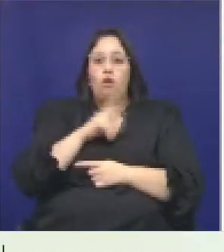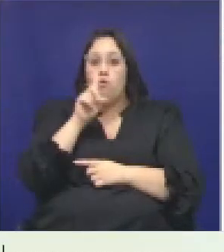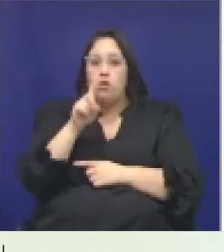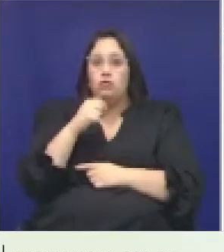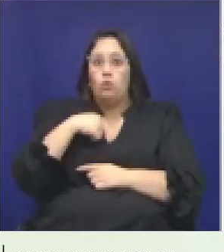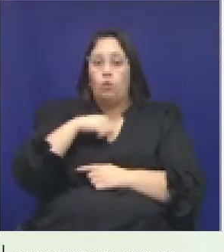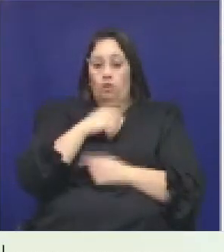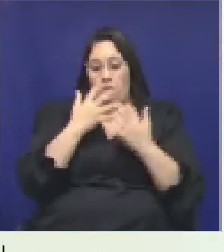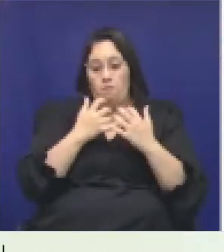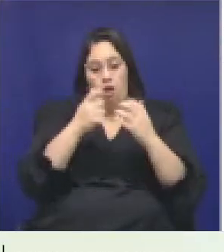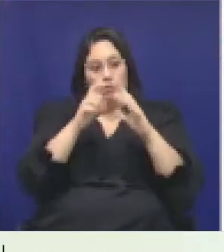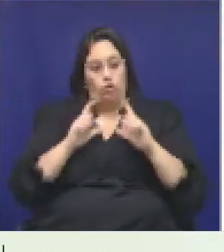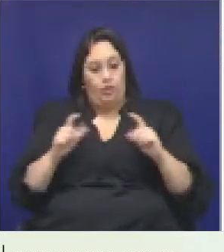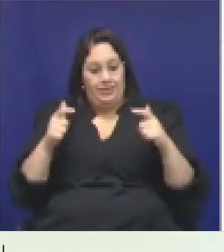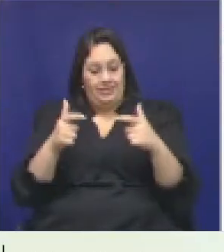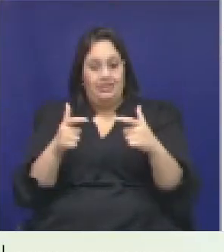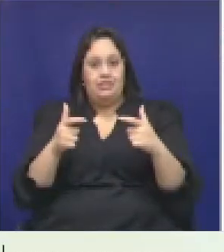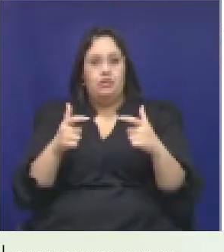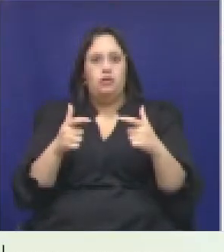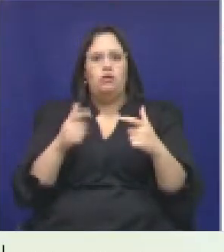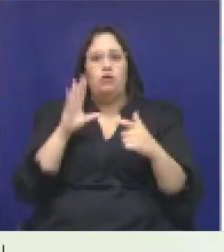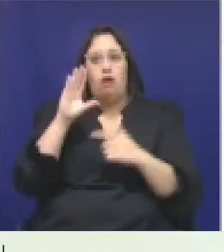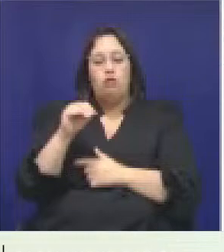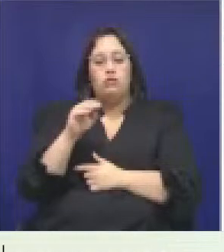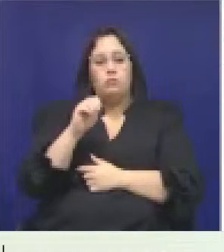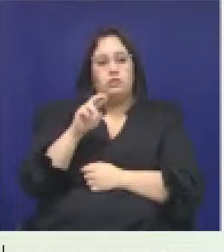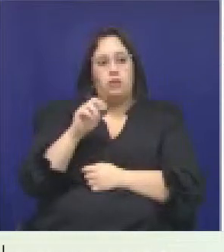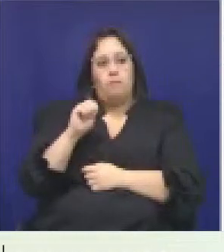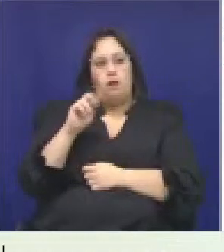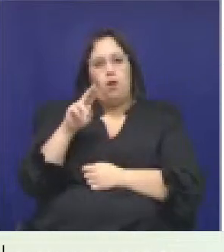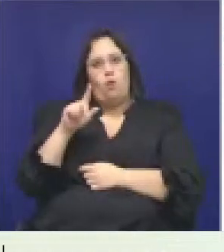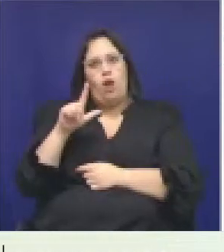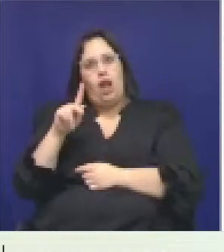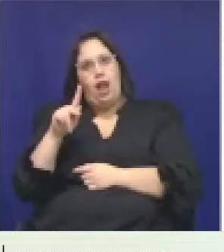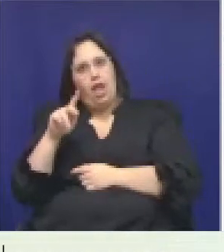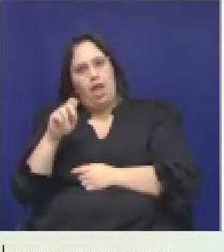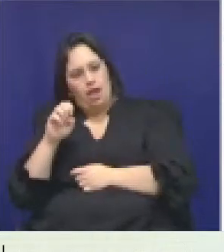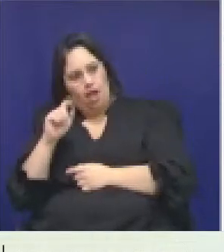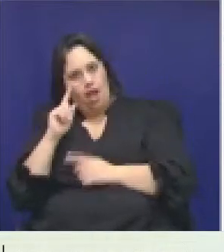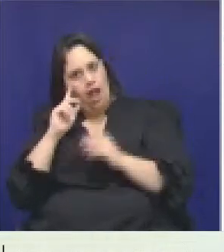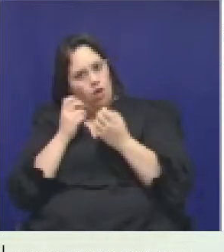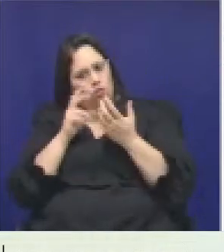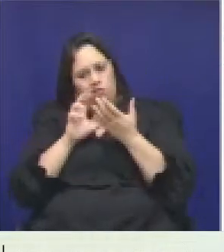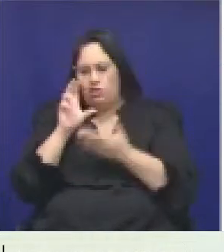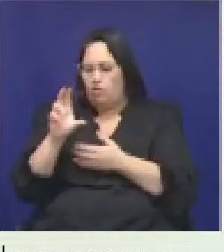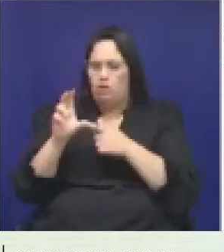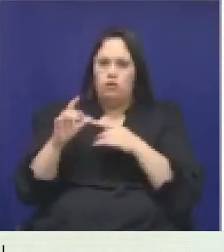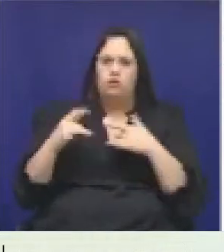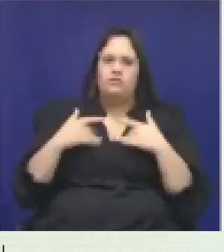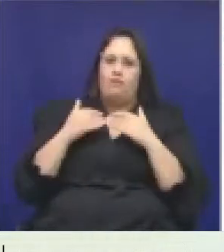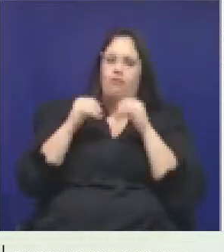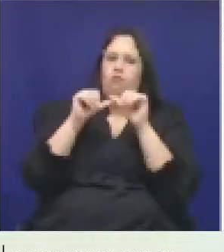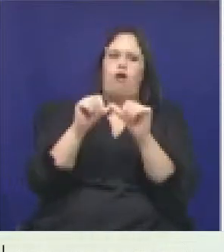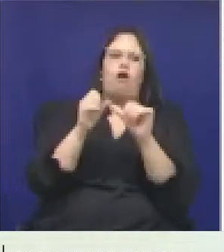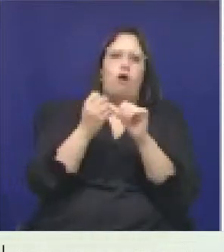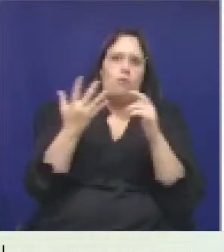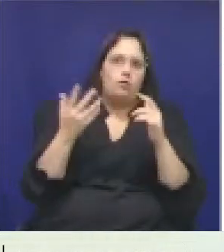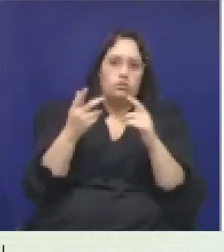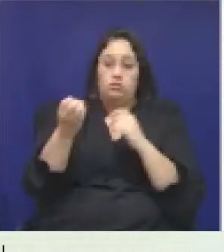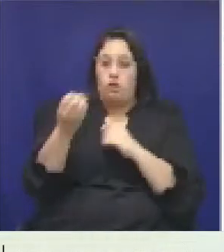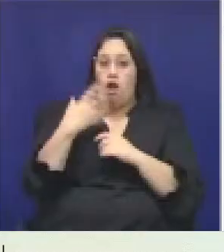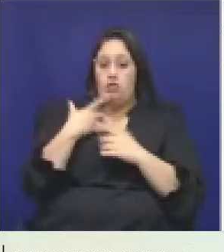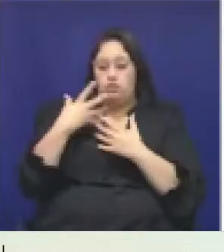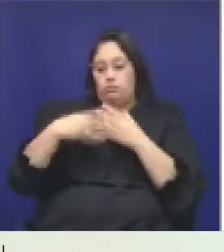as a parliamentary committee to Mr. Maluleke was, how much do you need to survive? And the answer was that